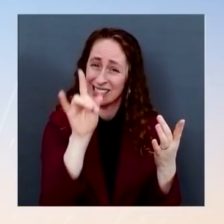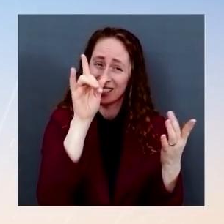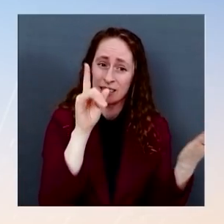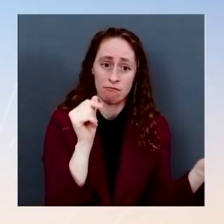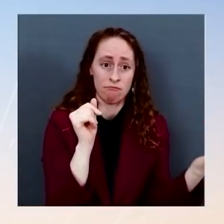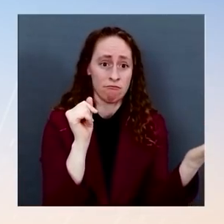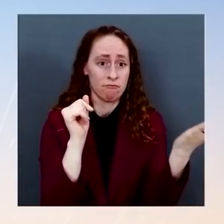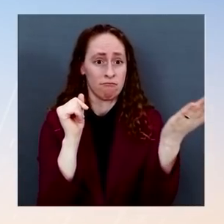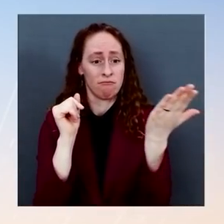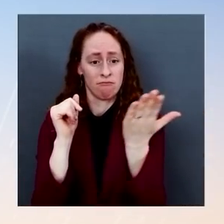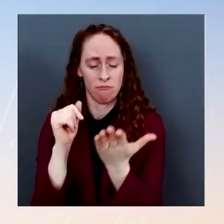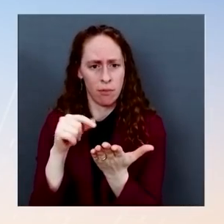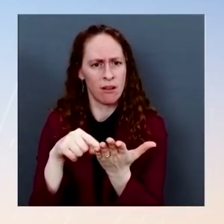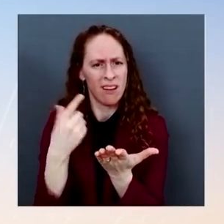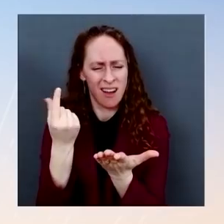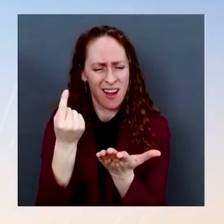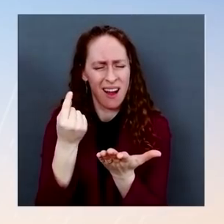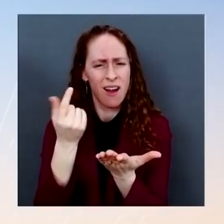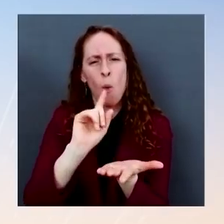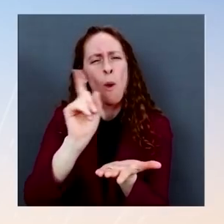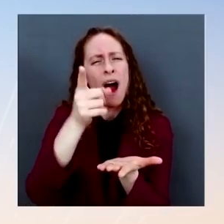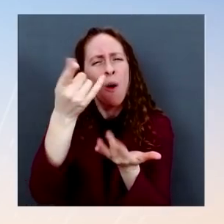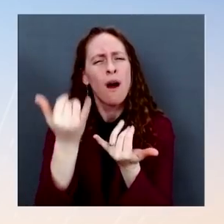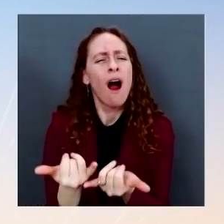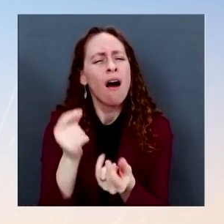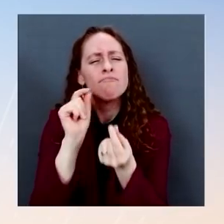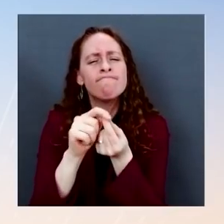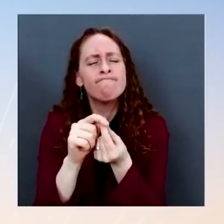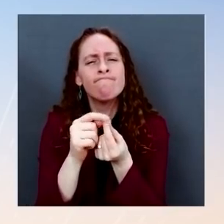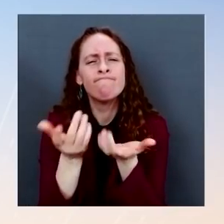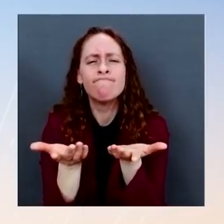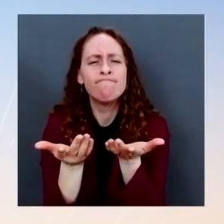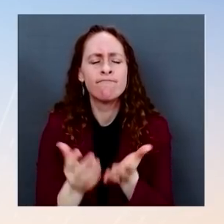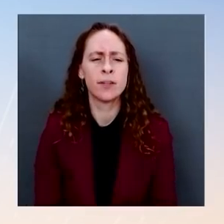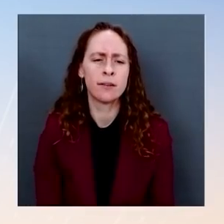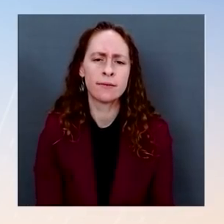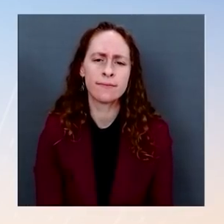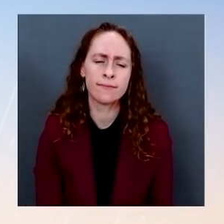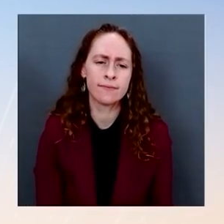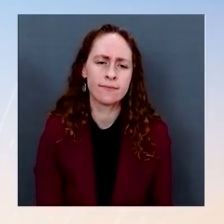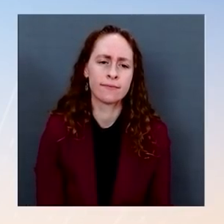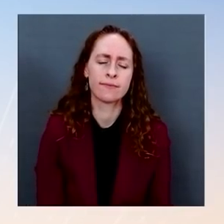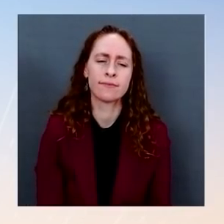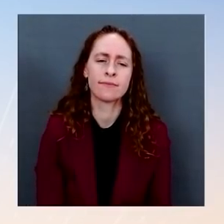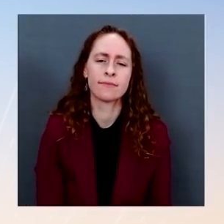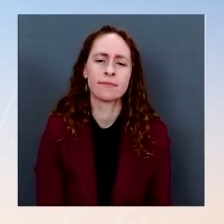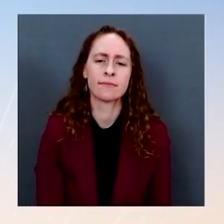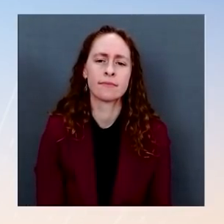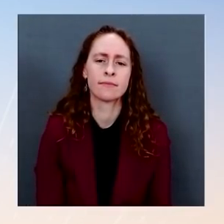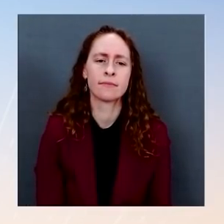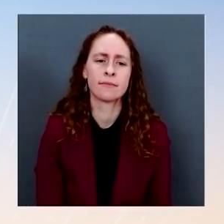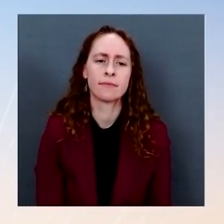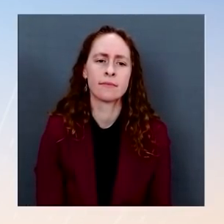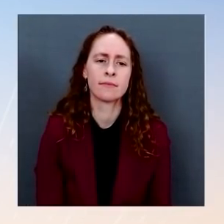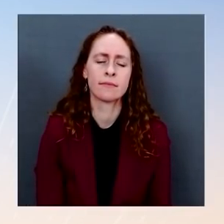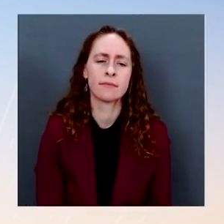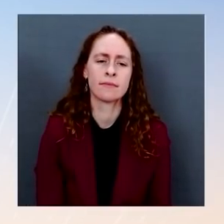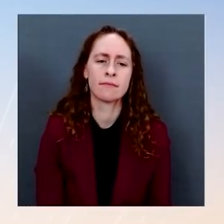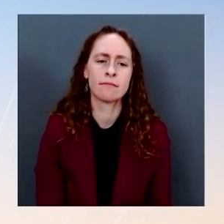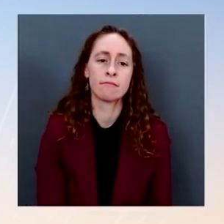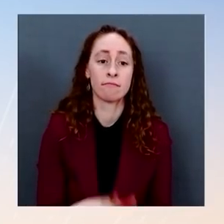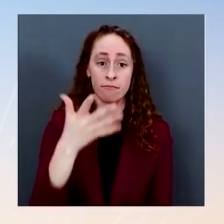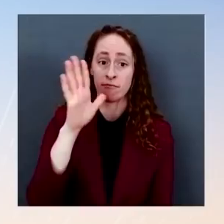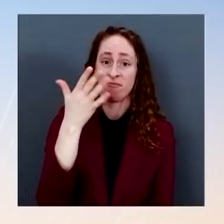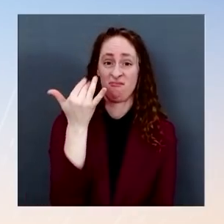involve high-level staff engagements, involve the president and his engagements directly with members. And we have been